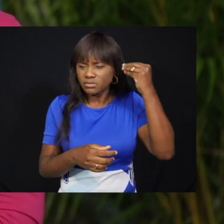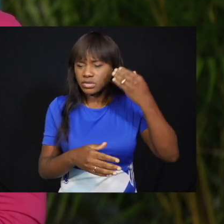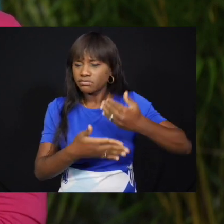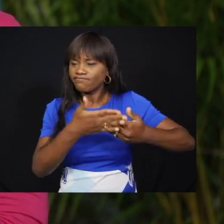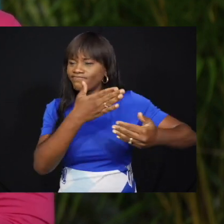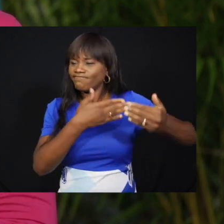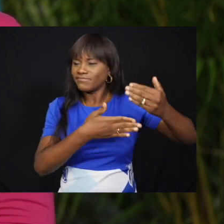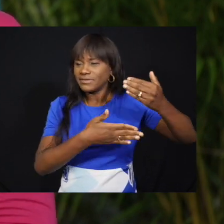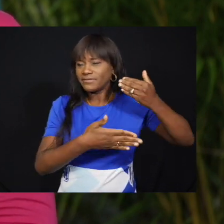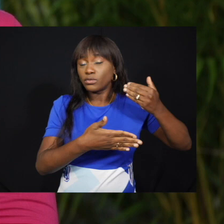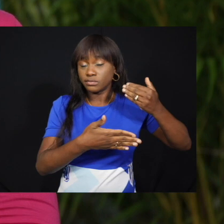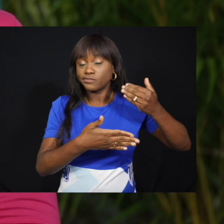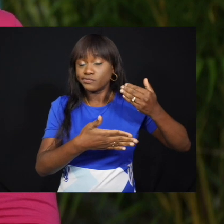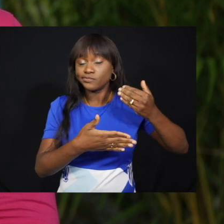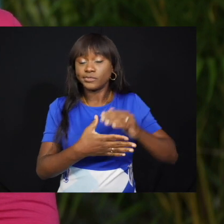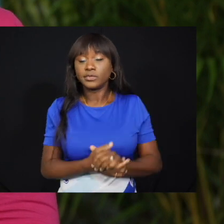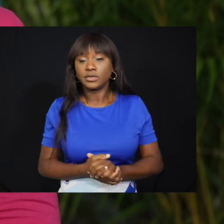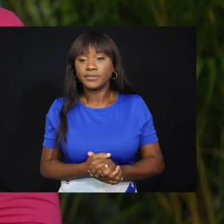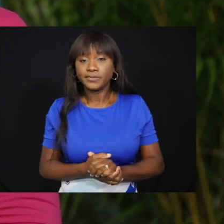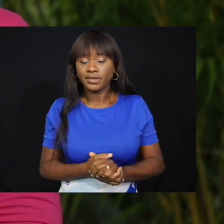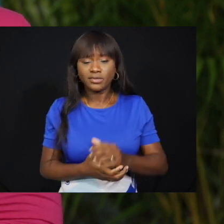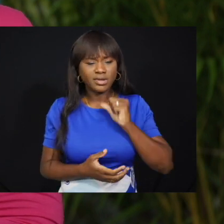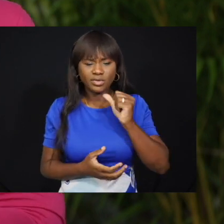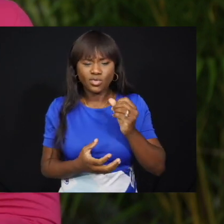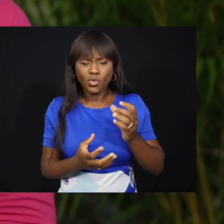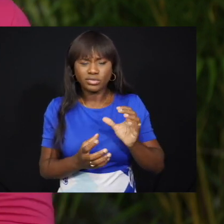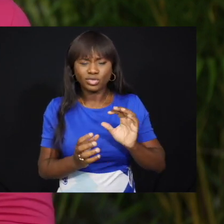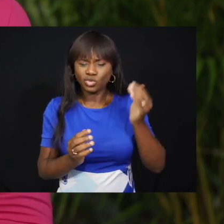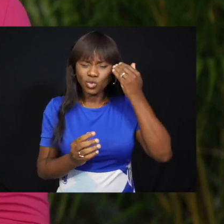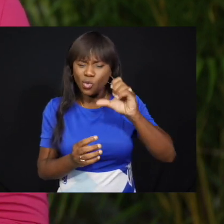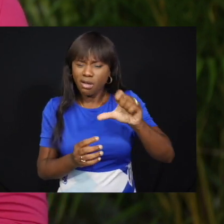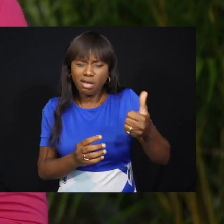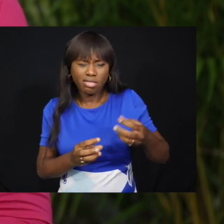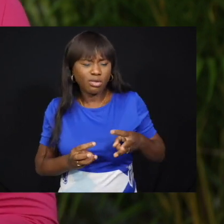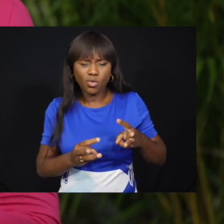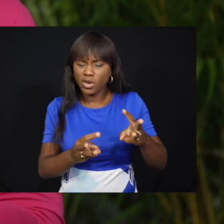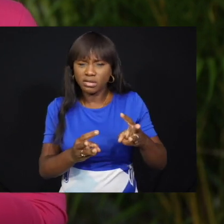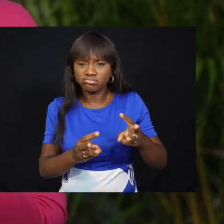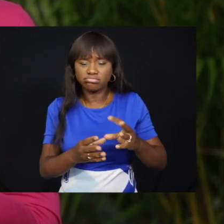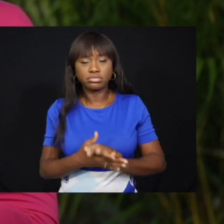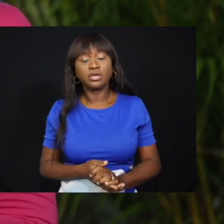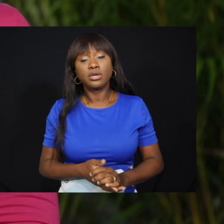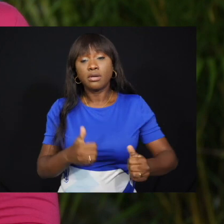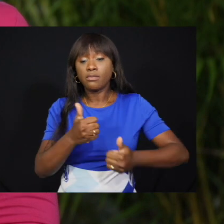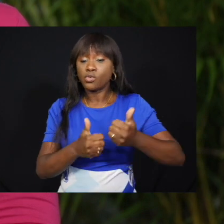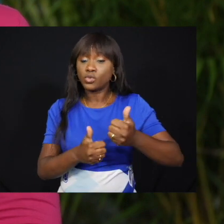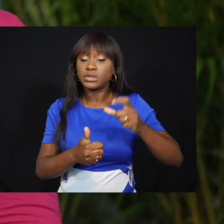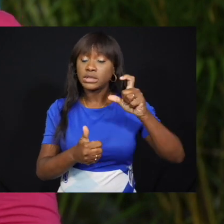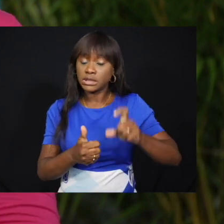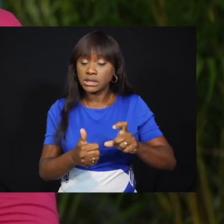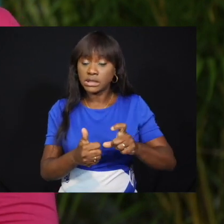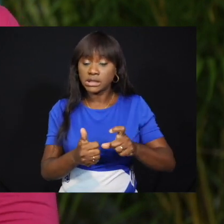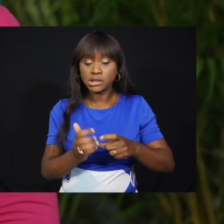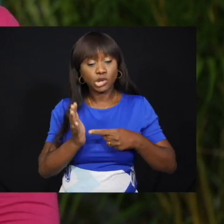blocks that they have been doing, exercising all of their life, and they don't know any other way. So much of it